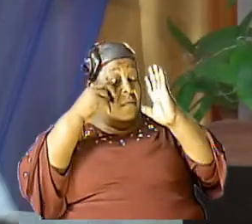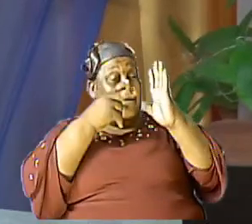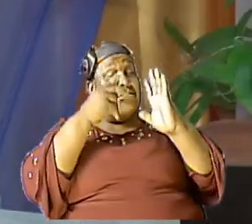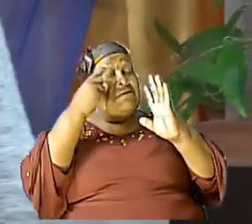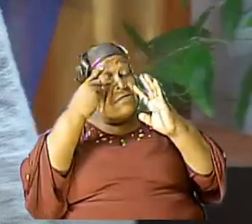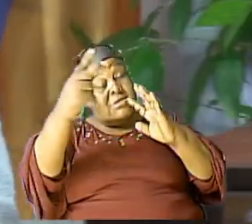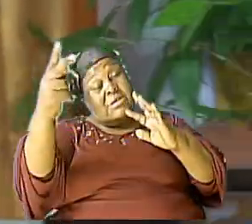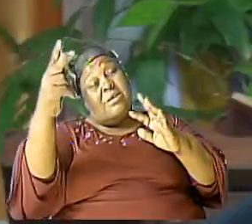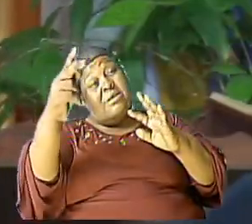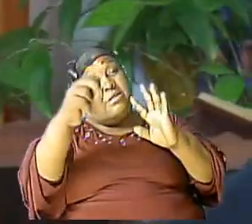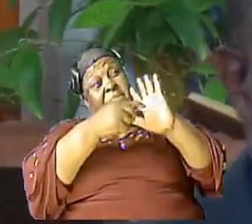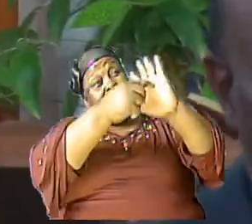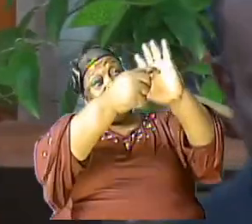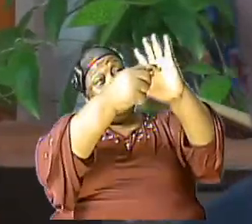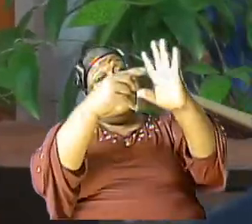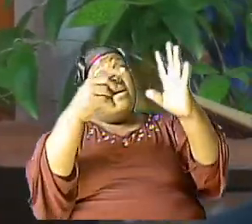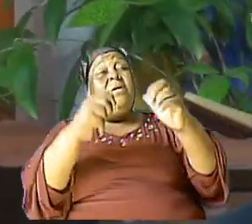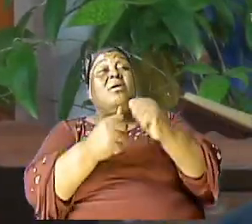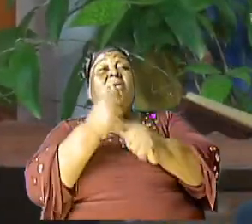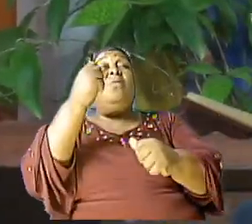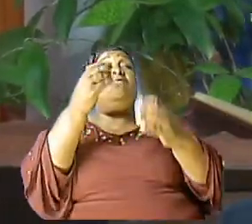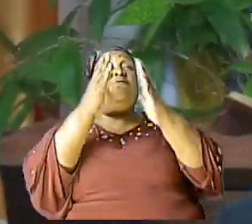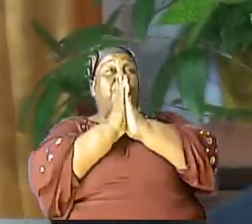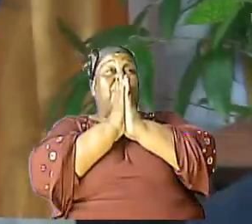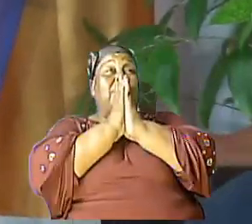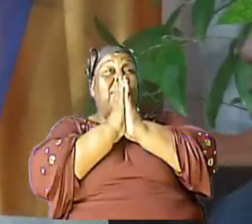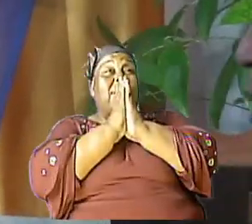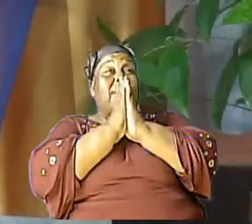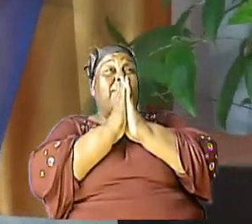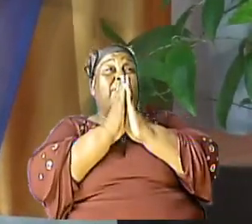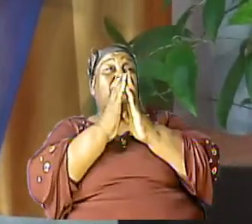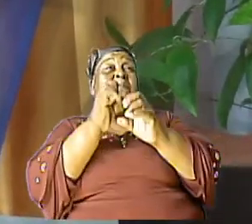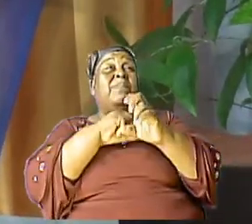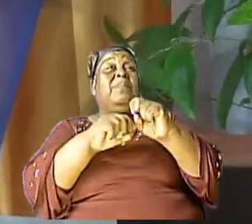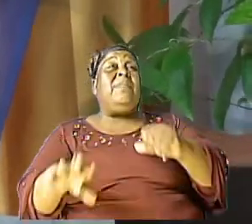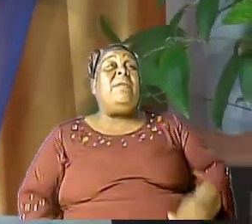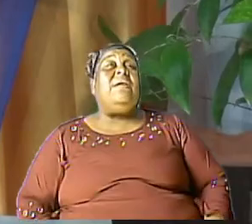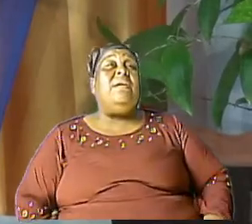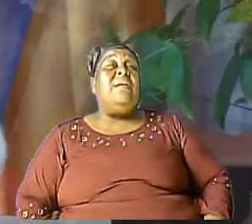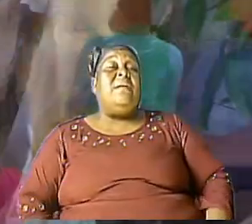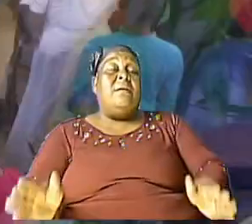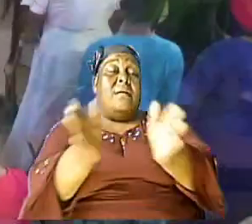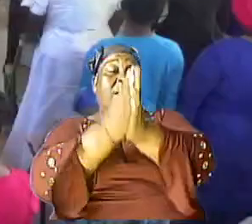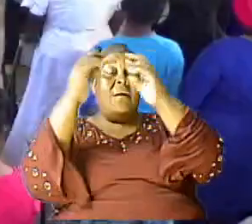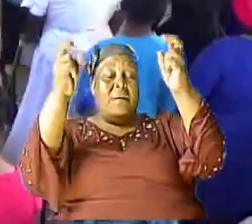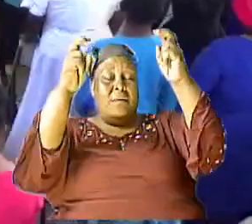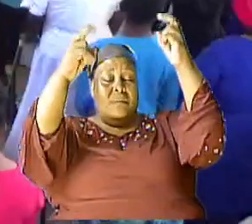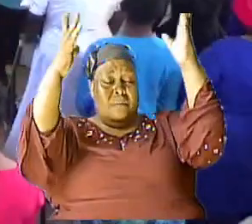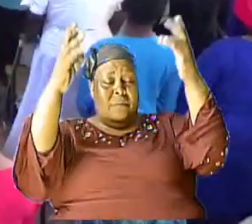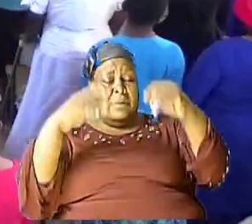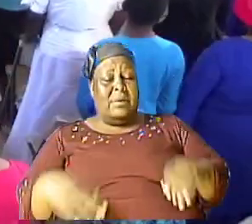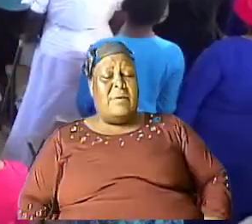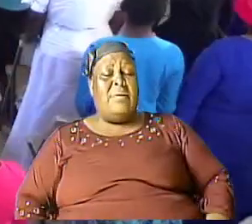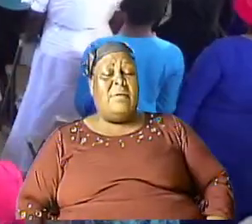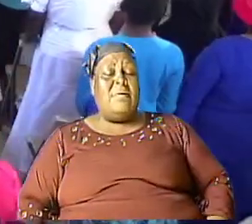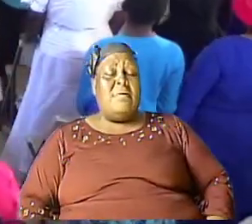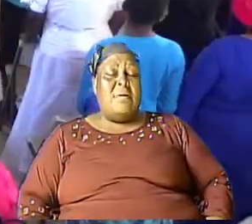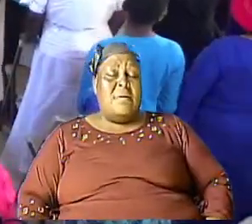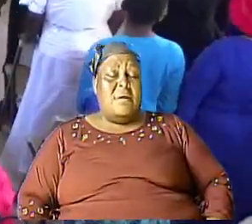pray for. Amen. Praise God. Ministers, go in Jesus' name. Hallelujah. Hallelujah, Jesus. Thank